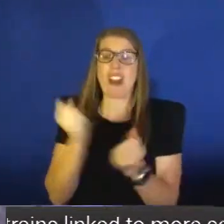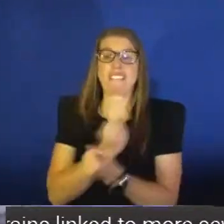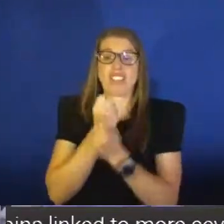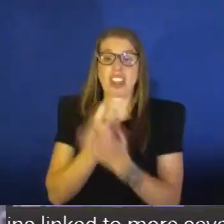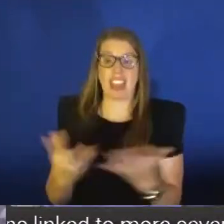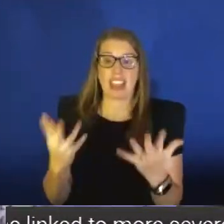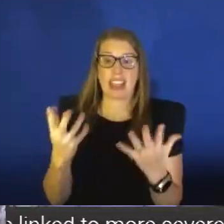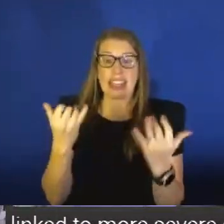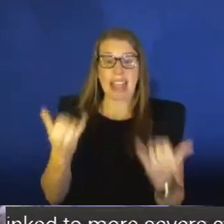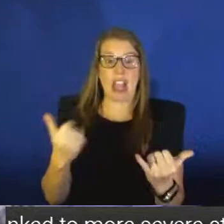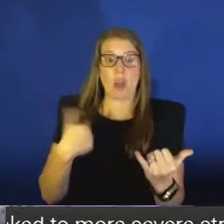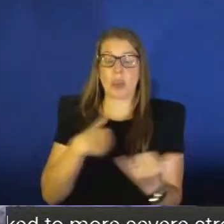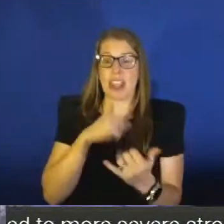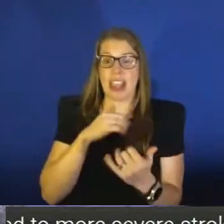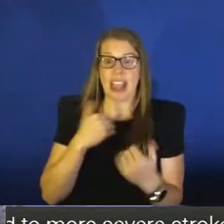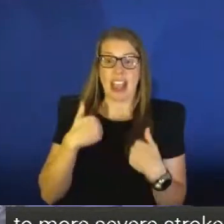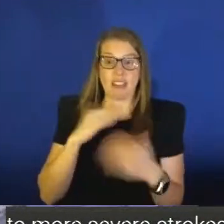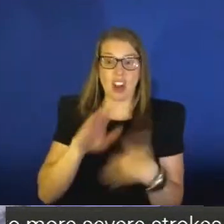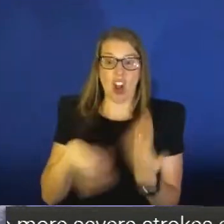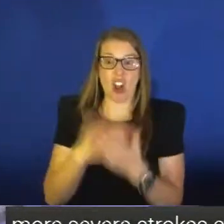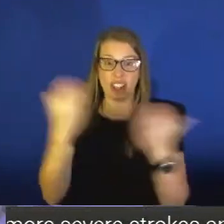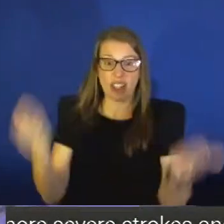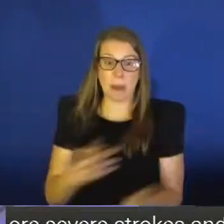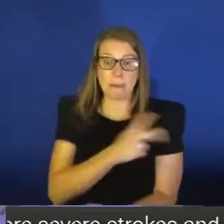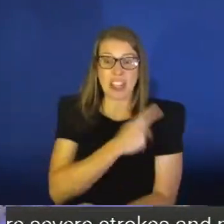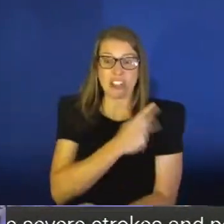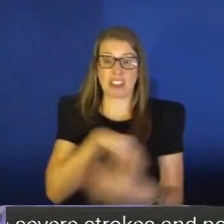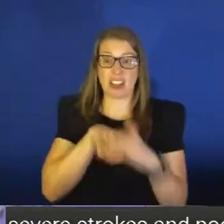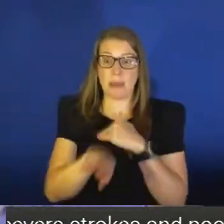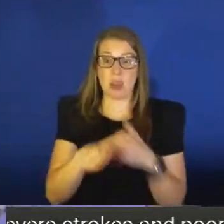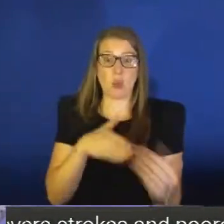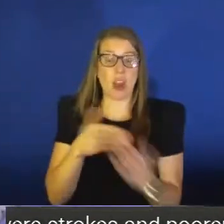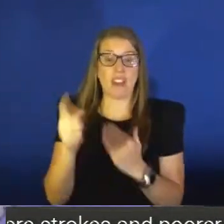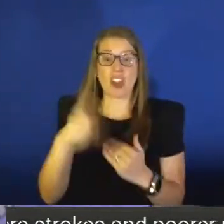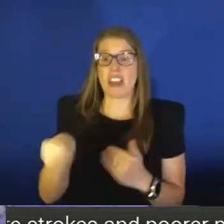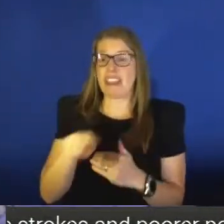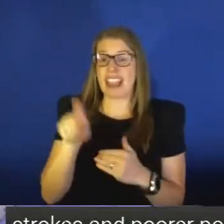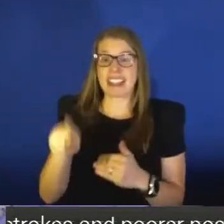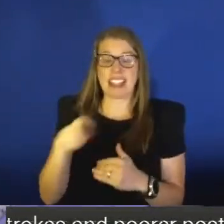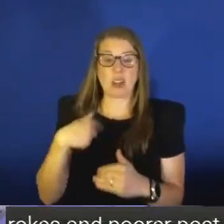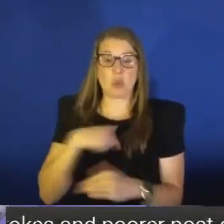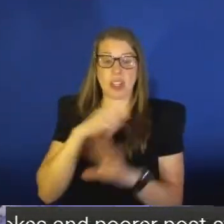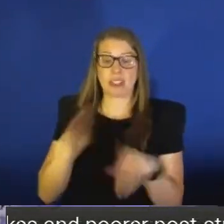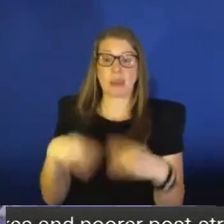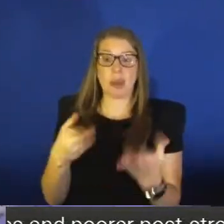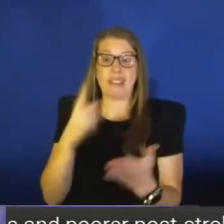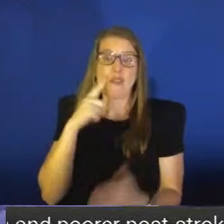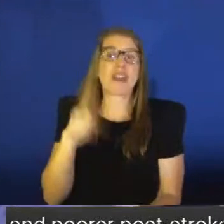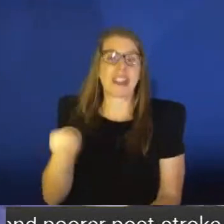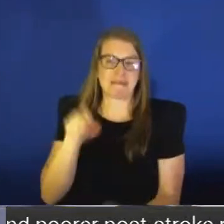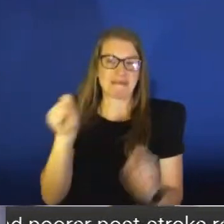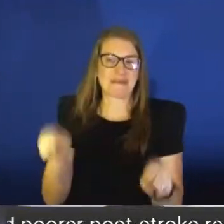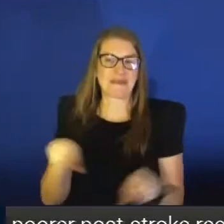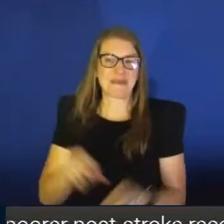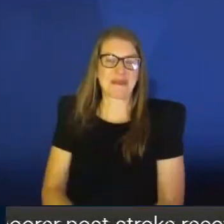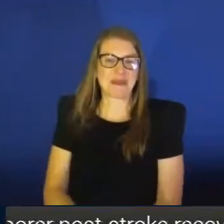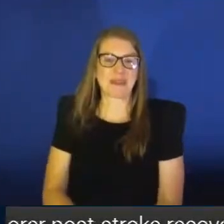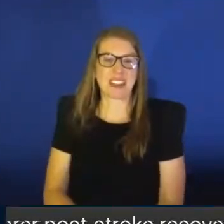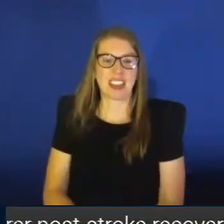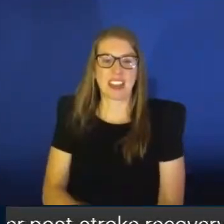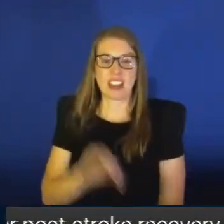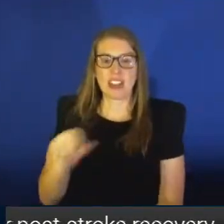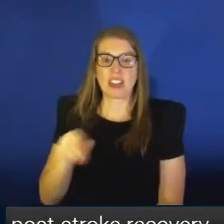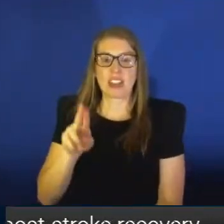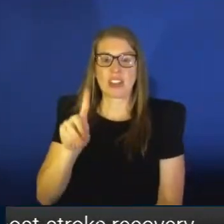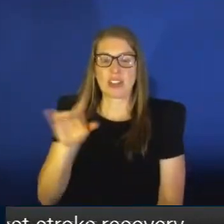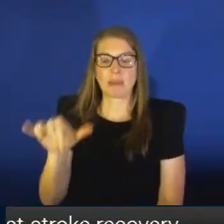we have it all right here. Our patients come in, whatever they need, we can supply for them. Judy, how